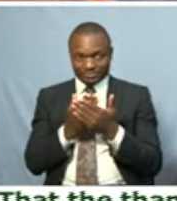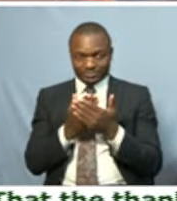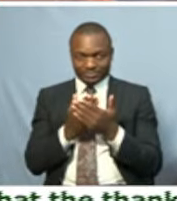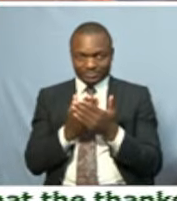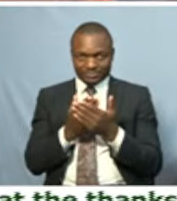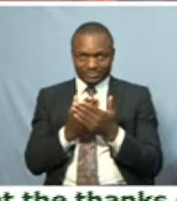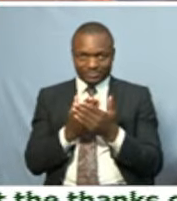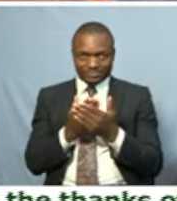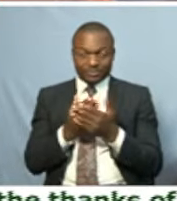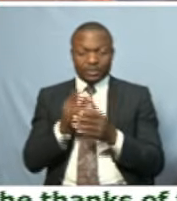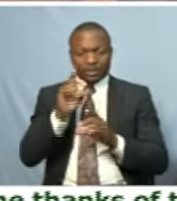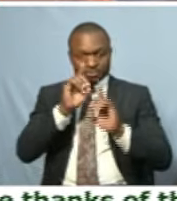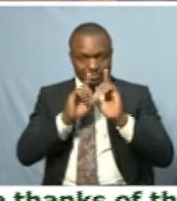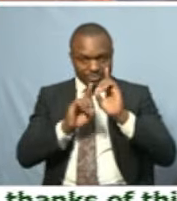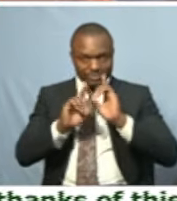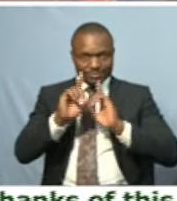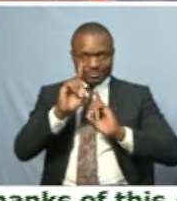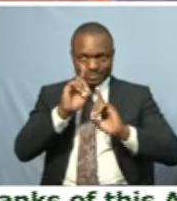we debate